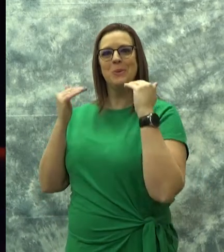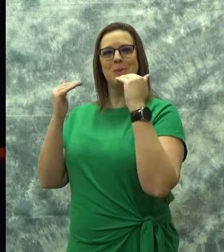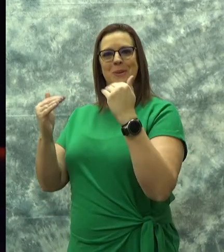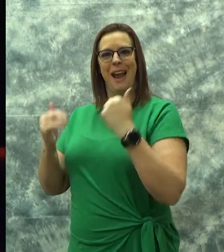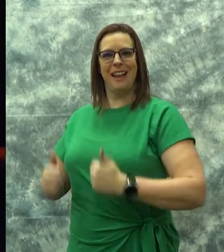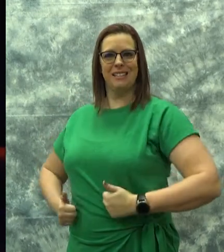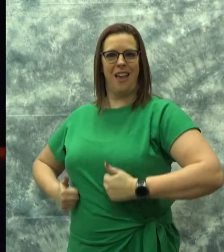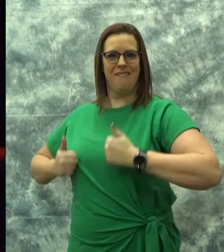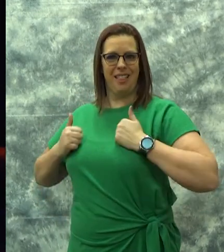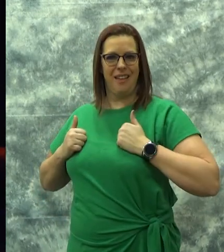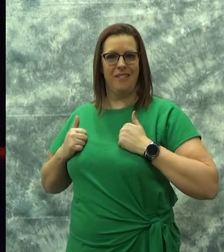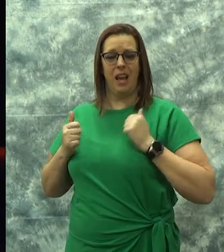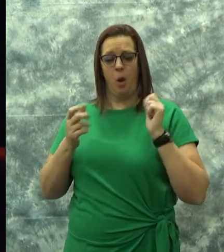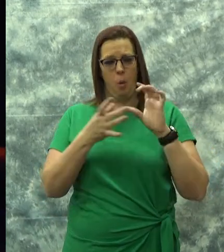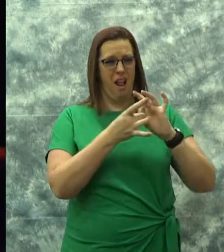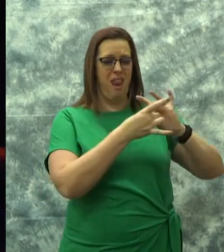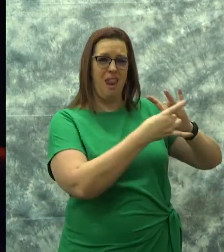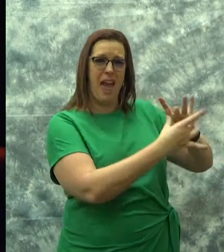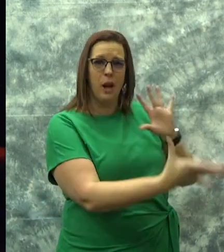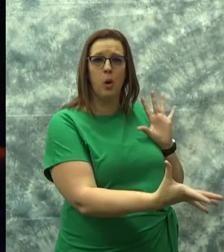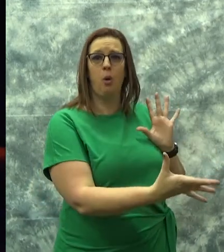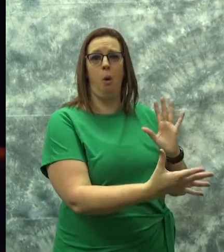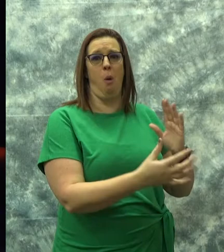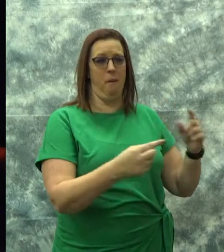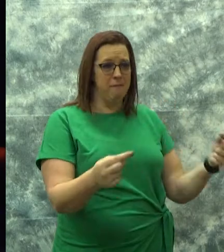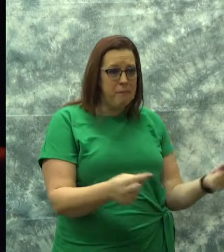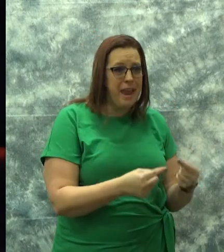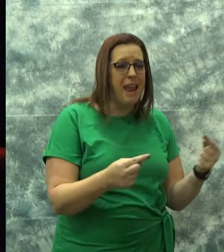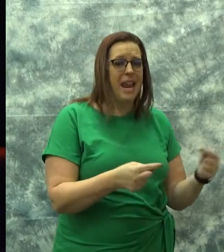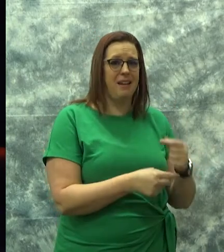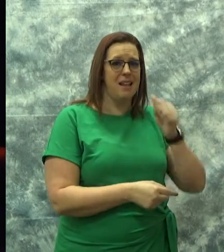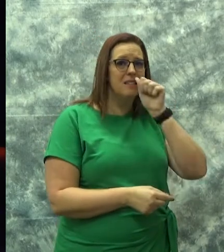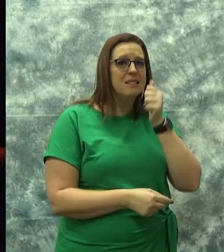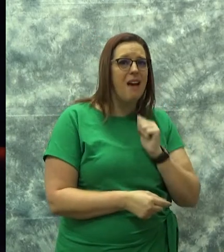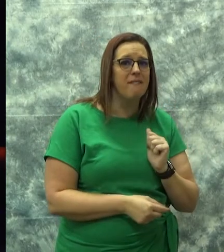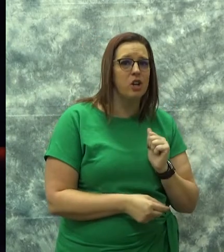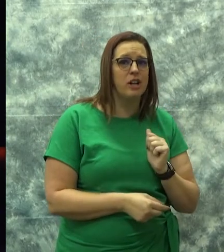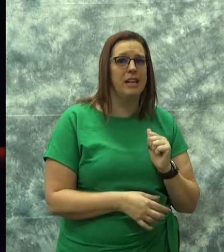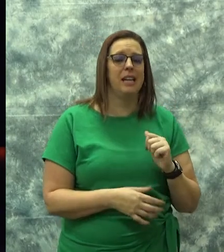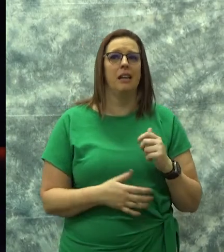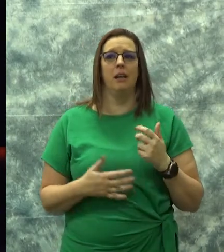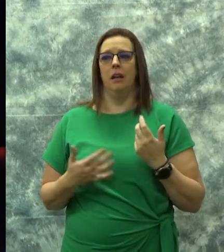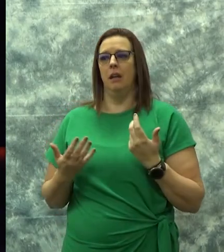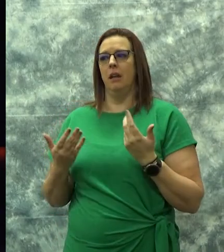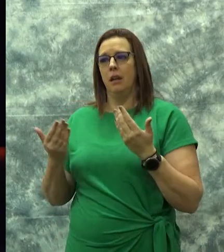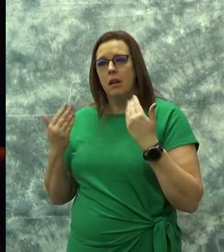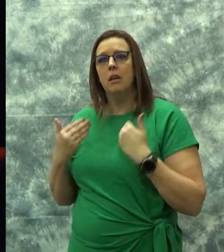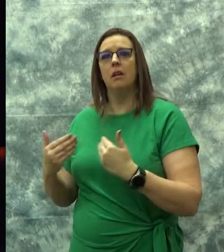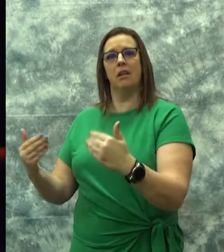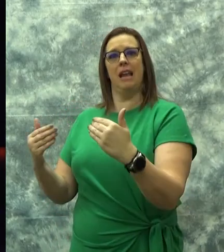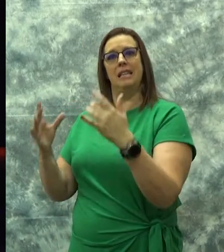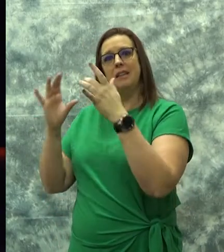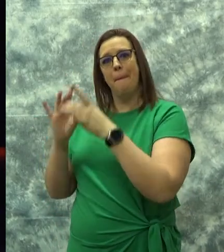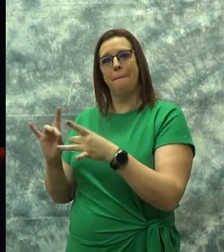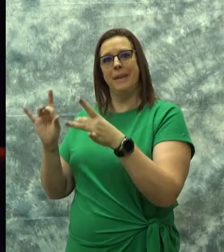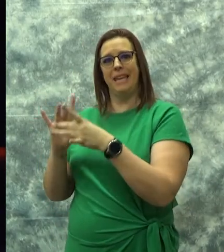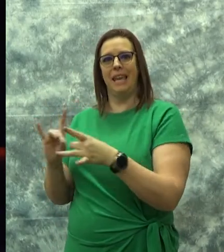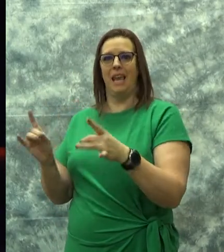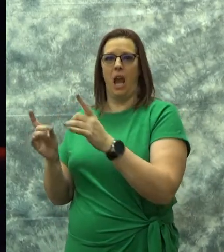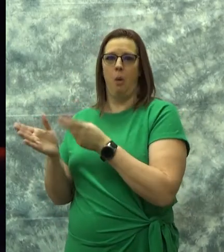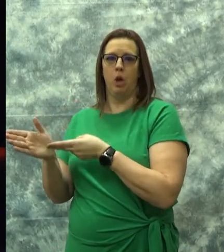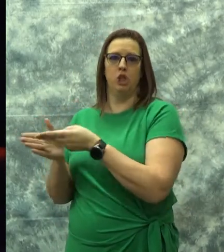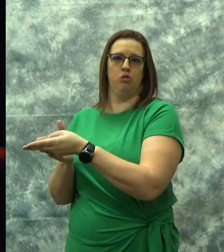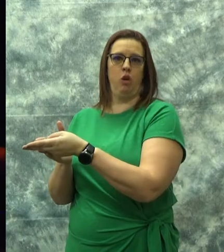of living, to letting go of pain and suffering, to speaking our truth where we need to speak